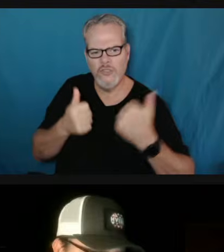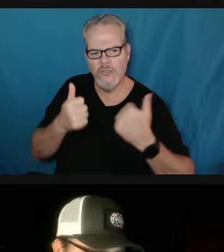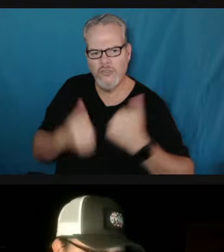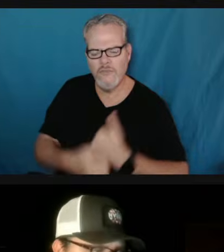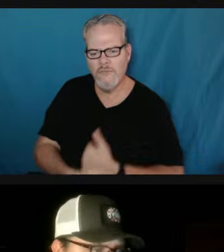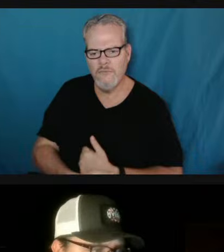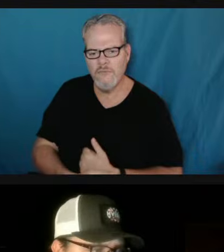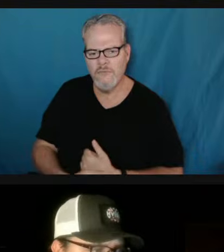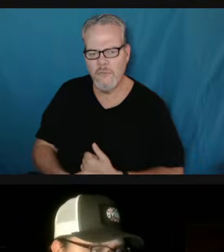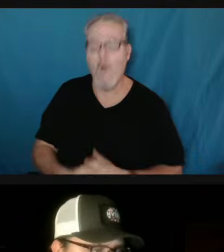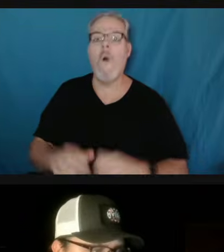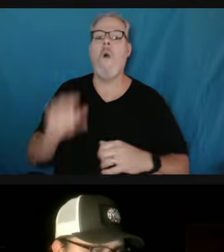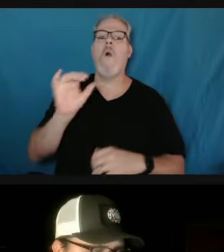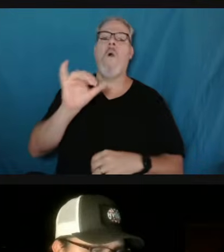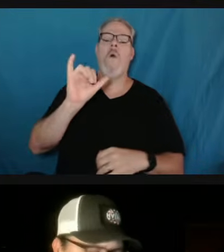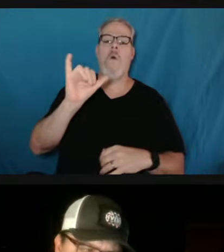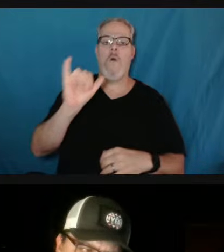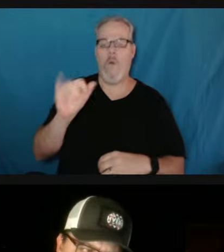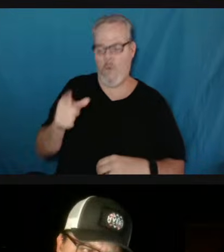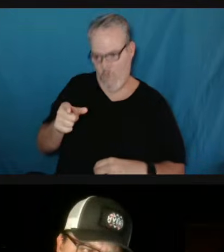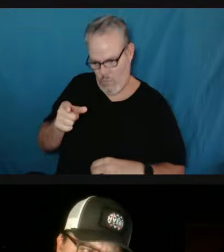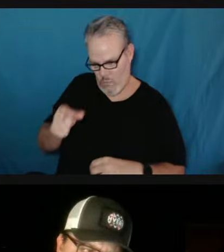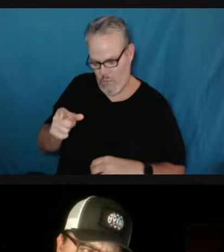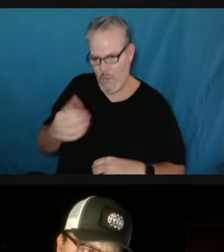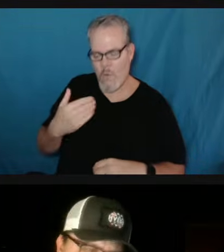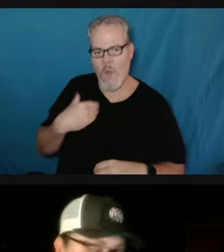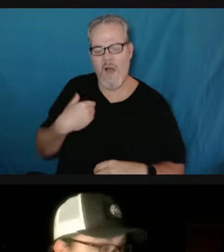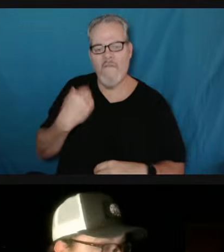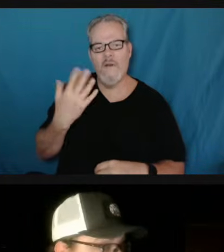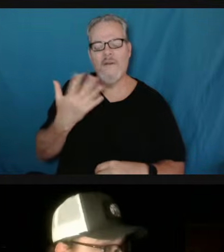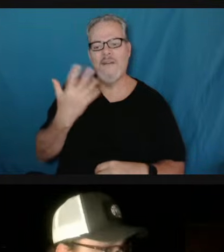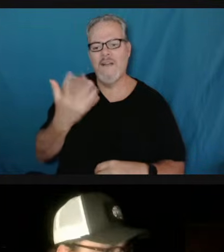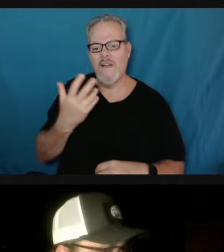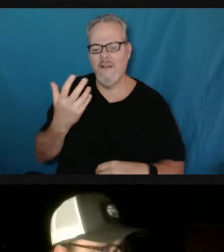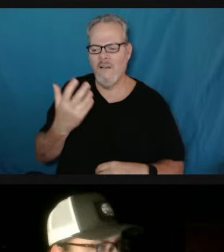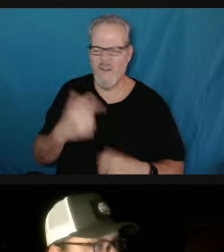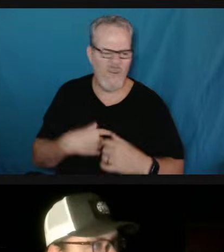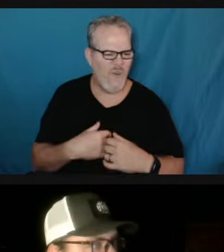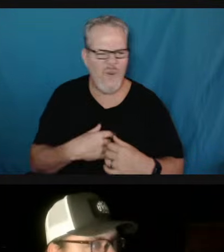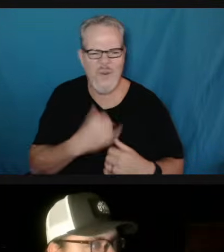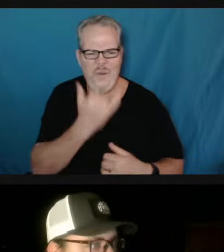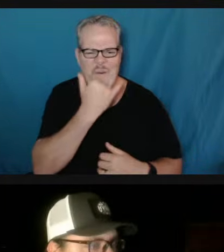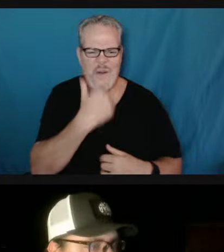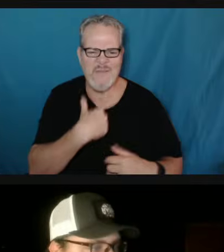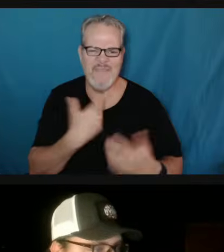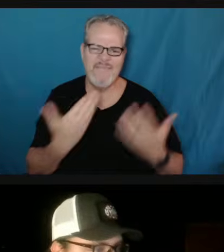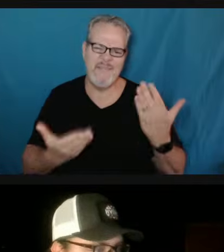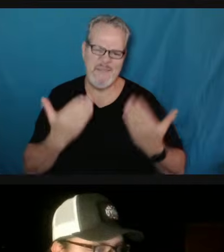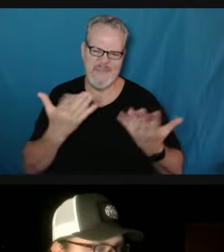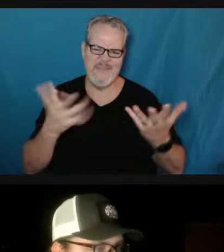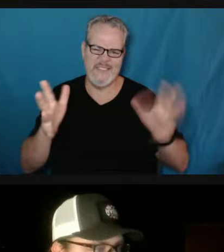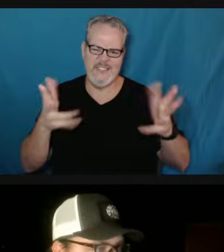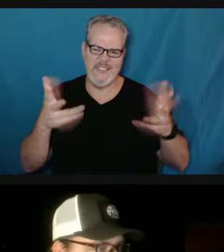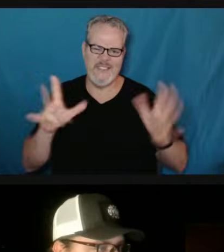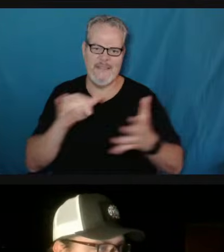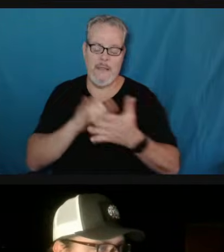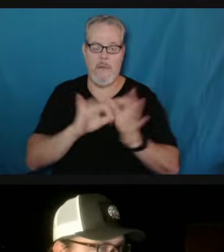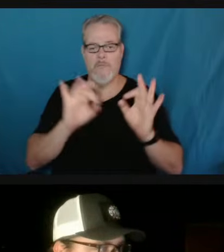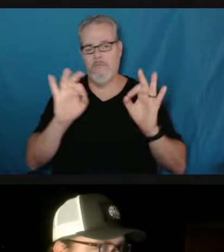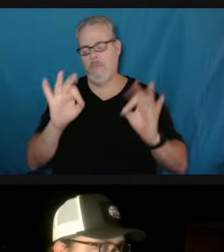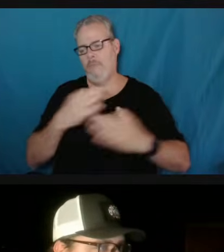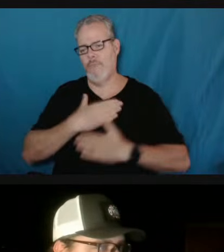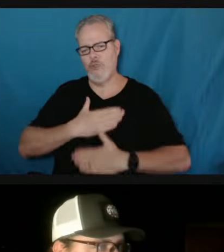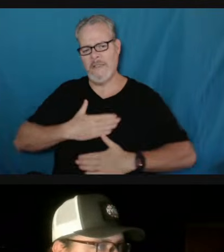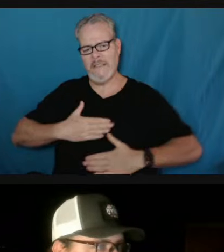there was a... I think that might actually be it. for now. We appreciate all the